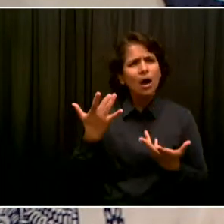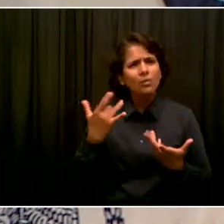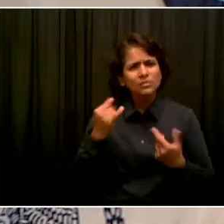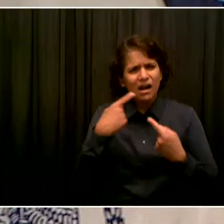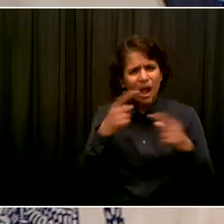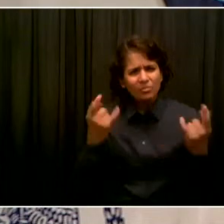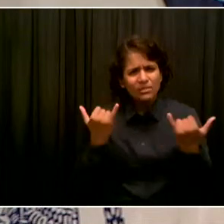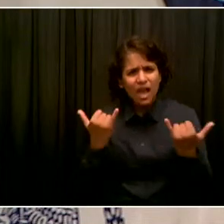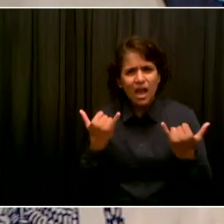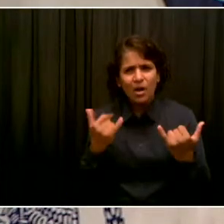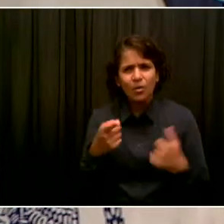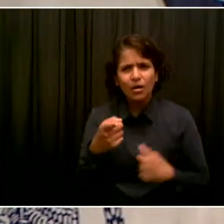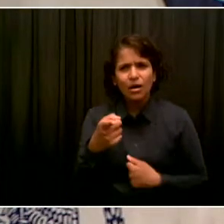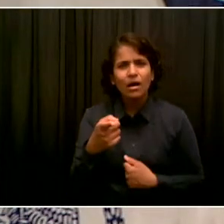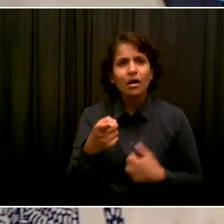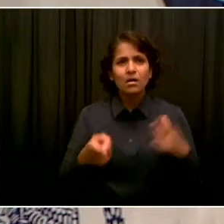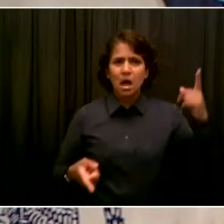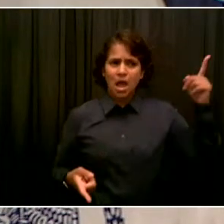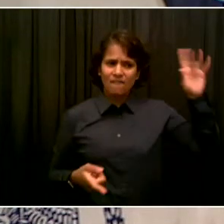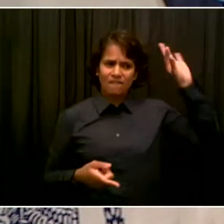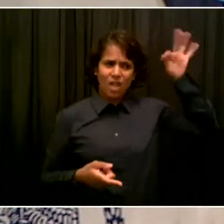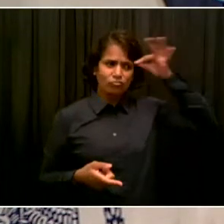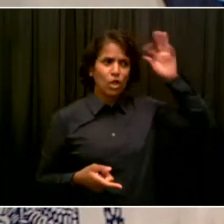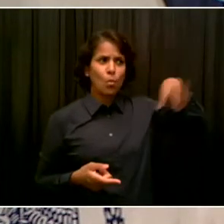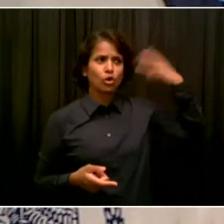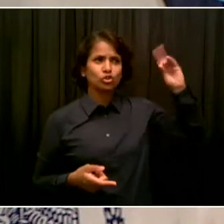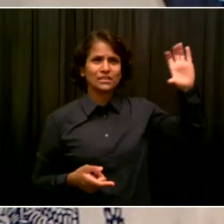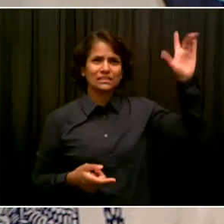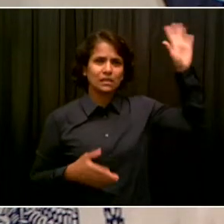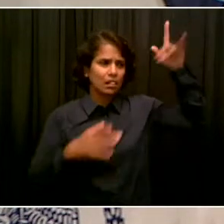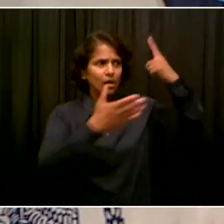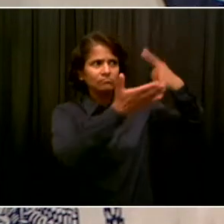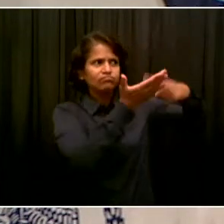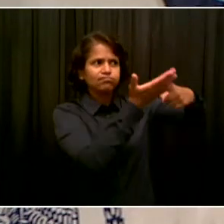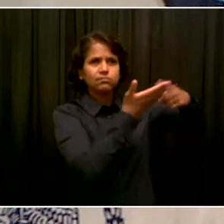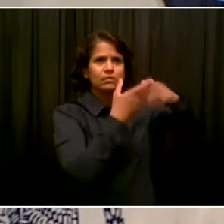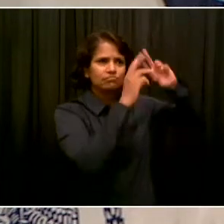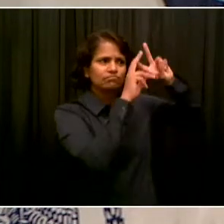now when the federal government doesn't fully have its act together?